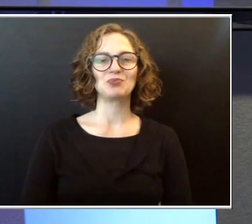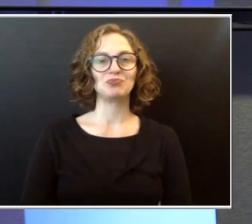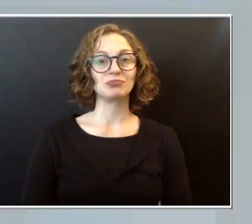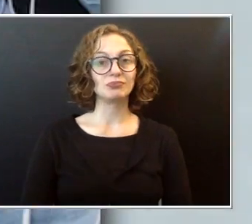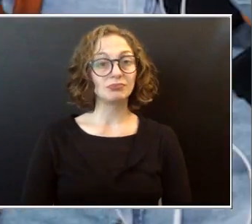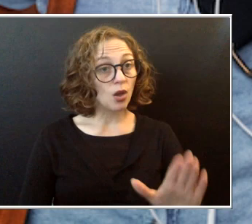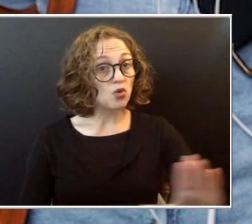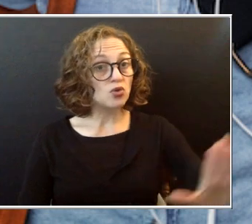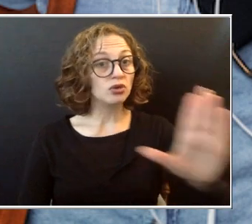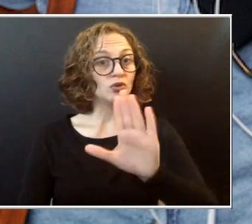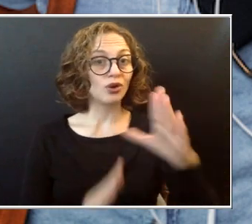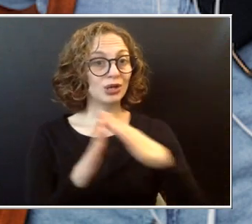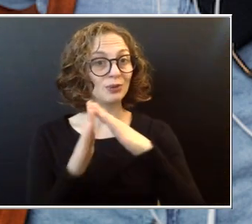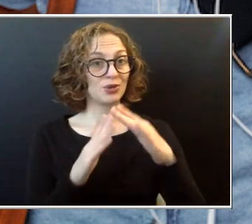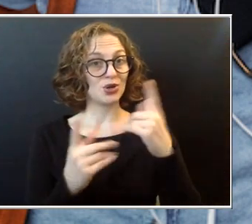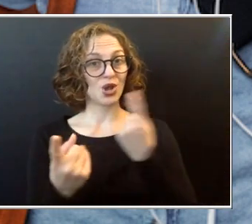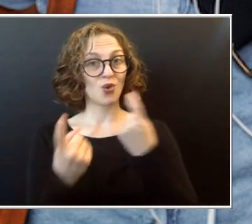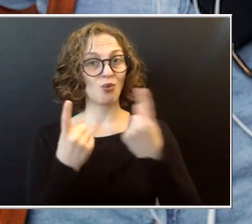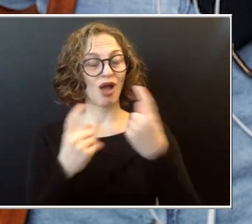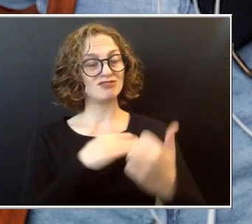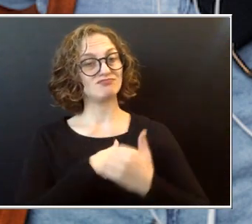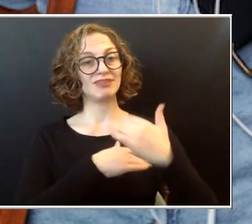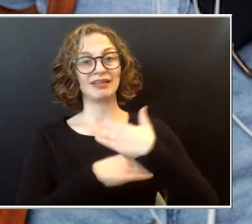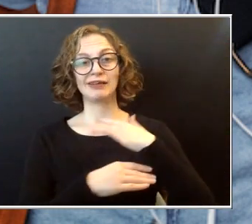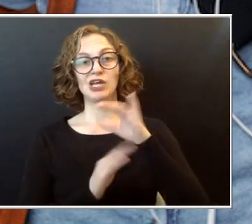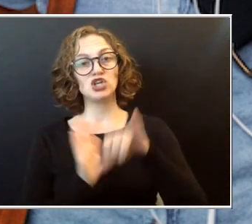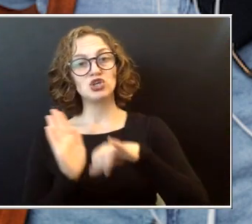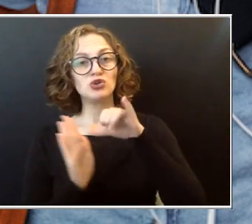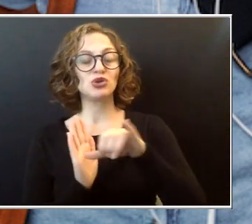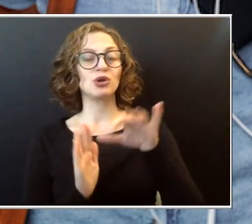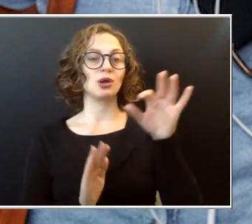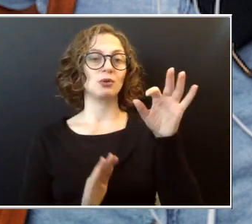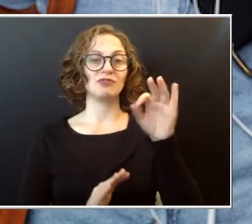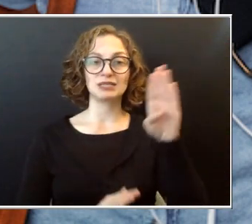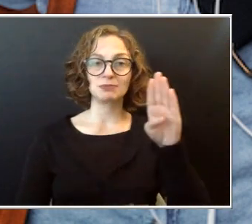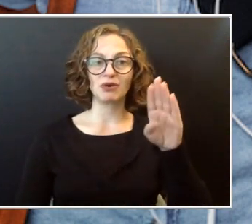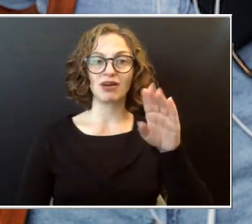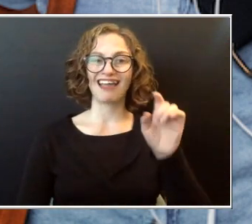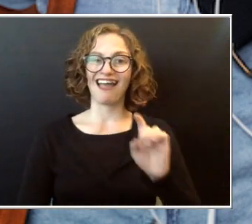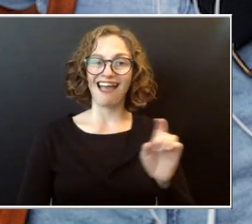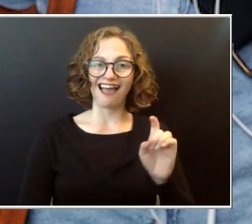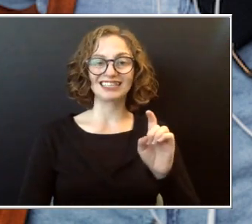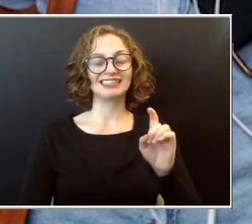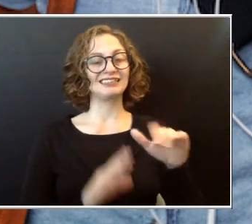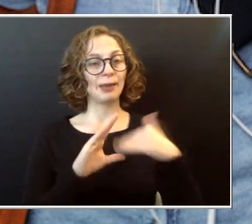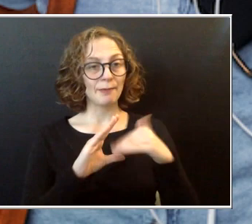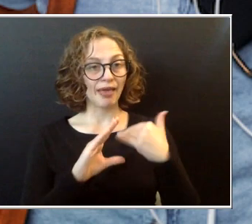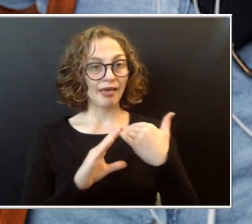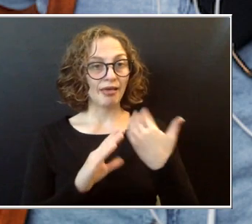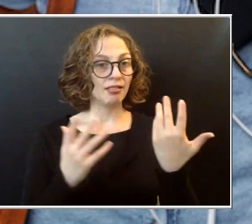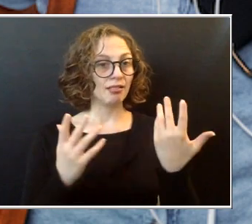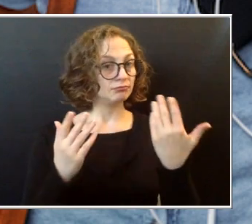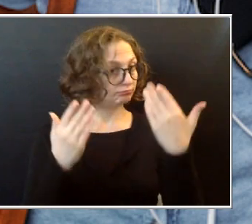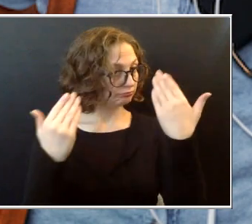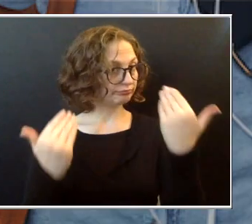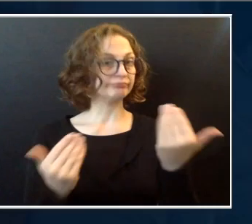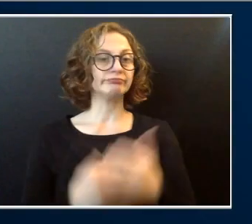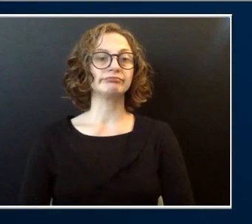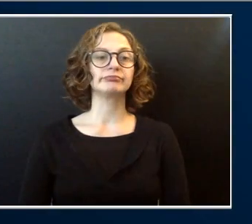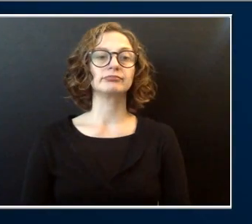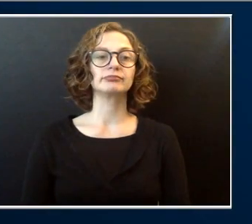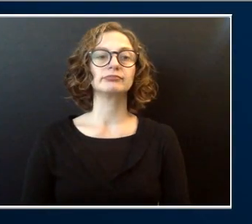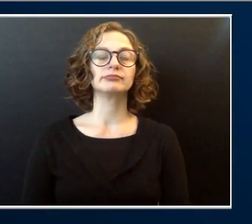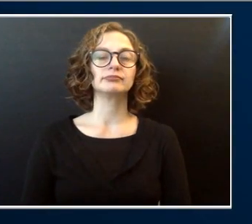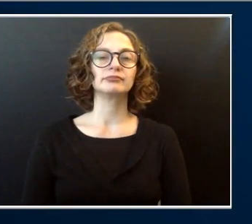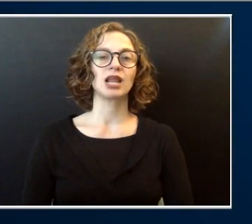to answer those. Send us them on YouTube, Facebook, the X platform, or email the Medical News Network. We'll get to those questions in just a moment. First, Hawk and I